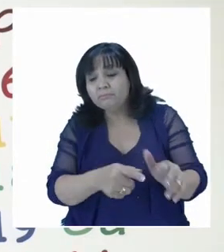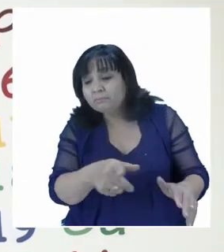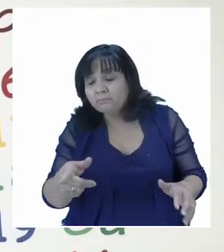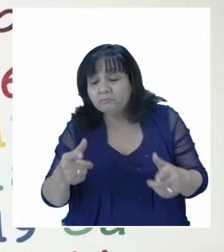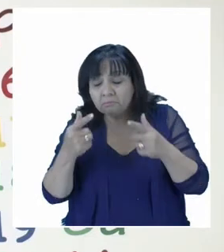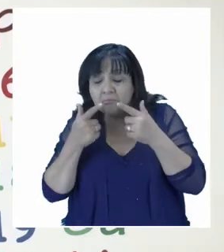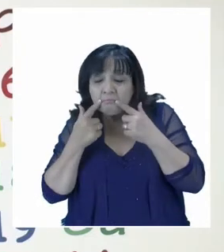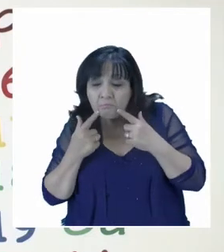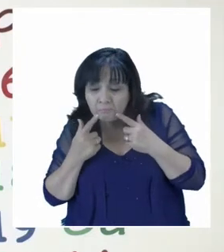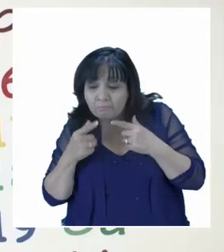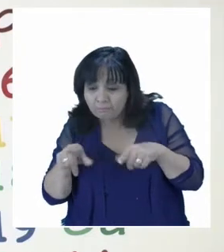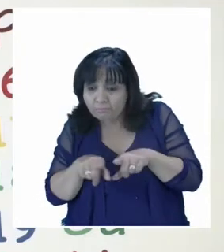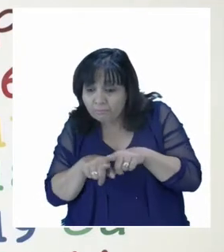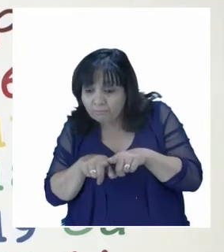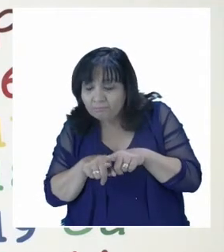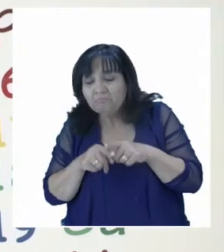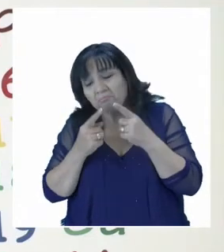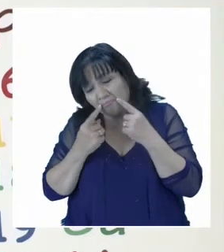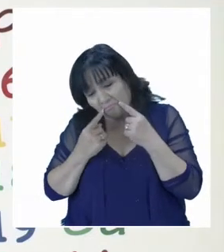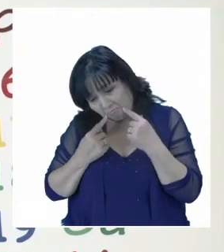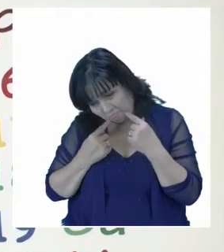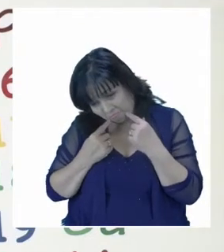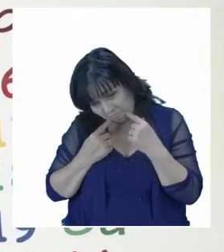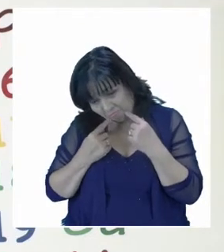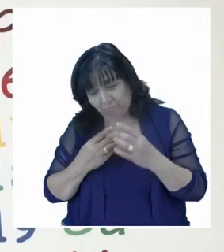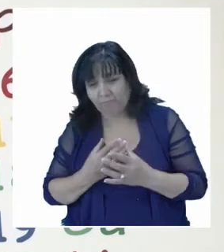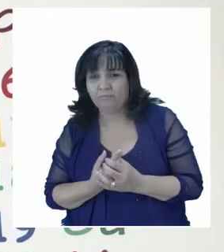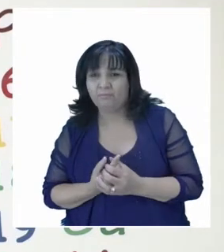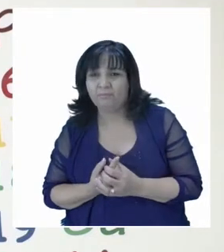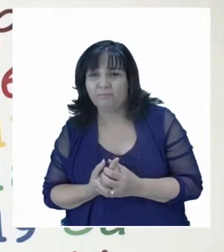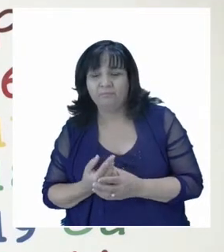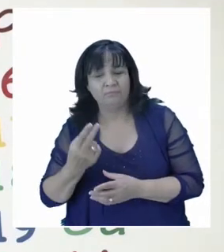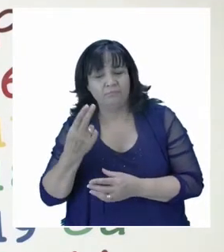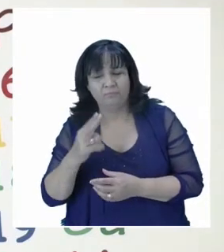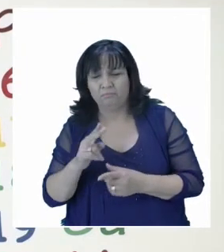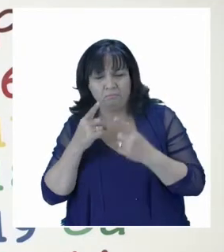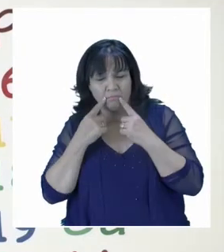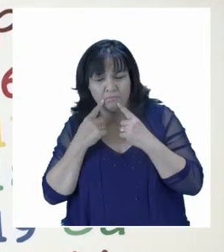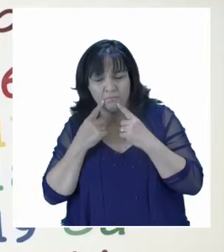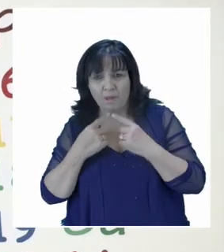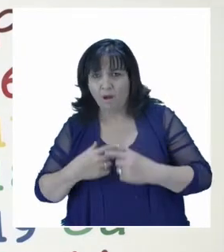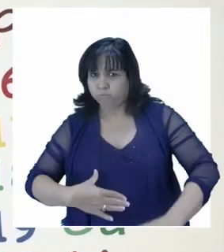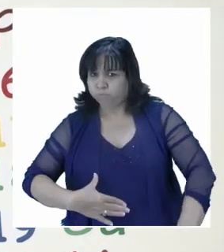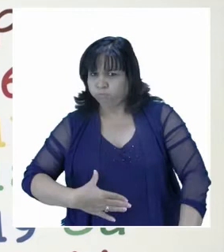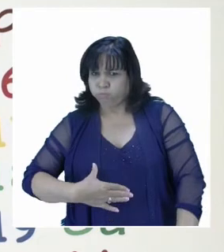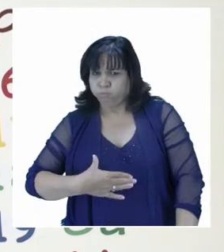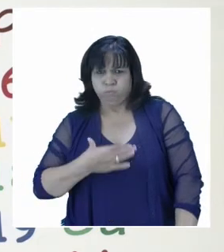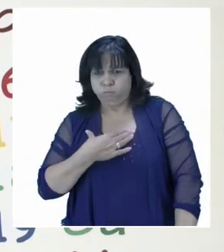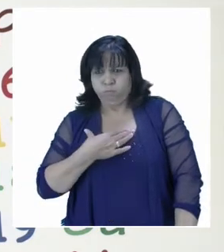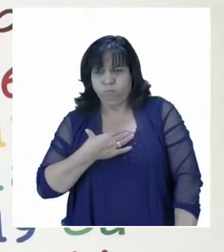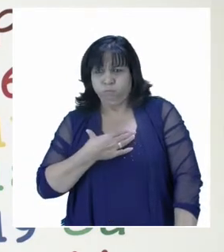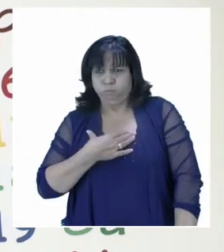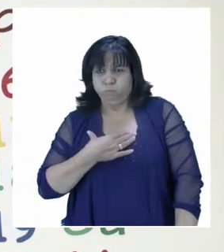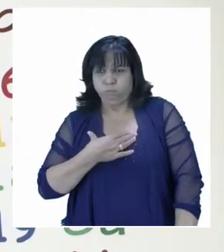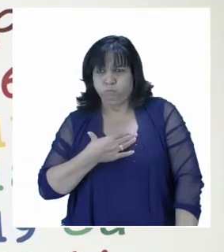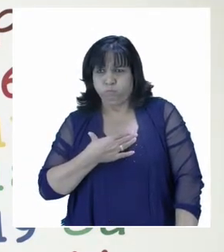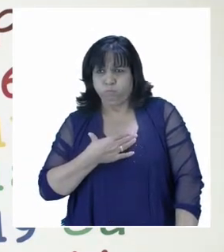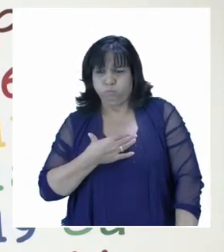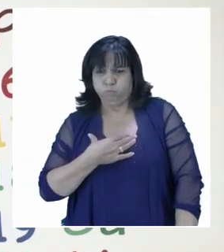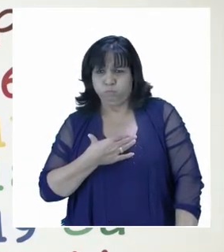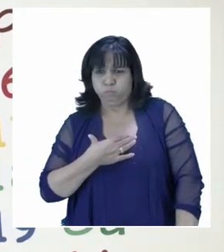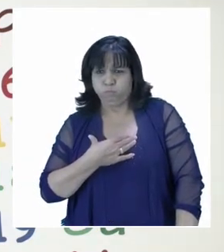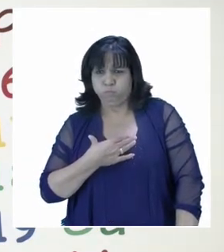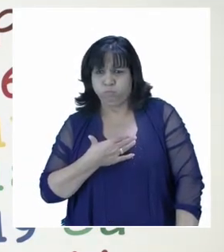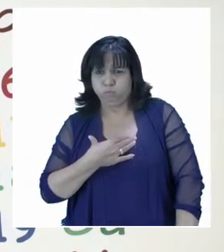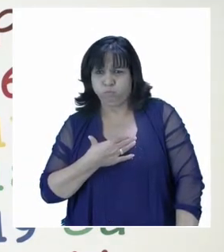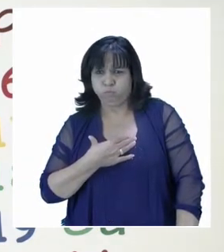And then, when it's not sad, but angry at something or someone